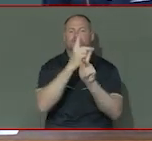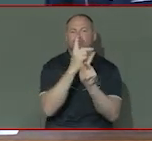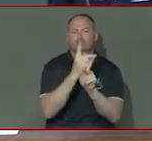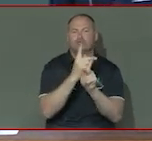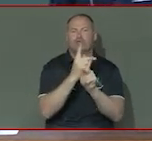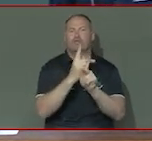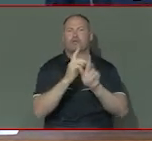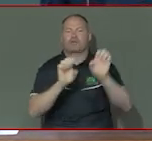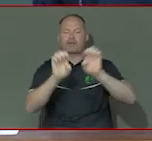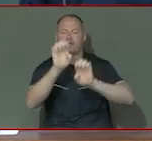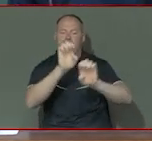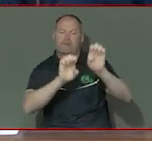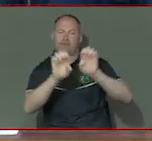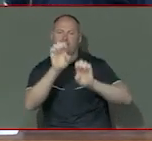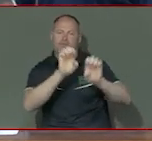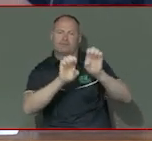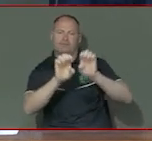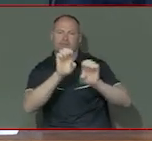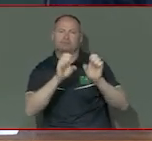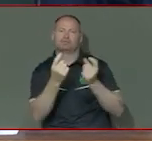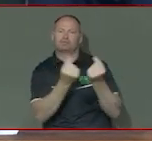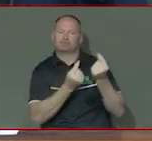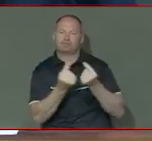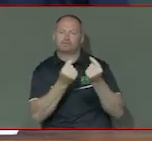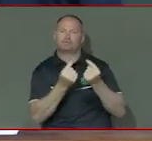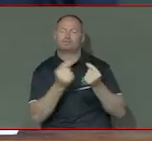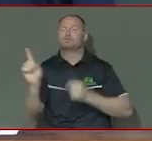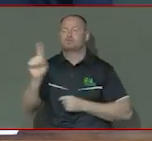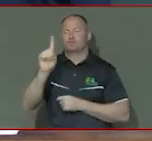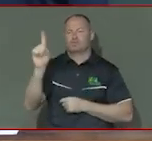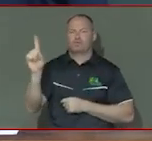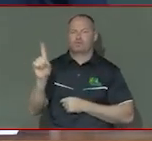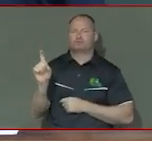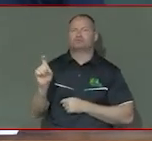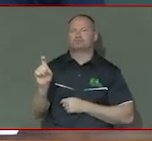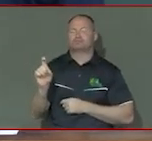stock evaluation. So then they love to ask that in